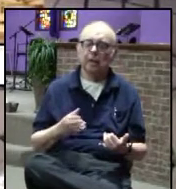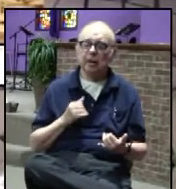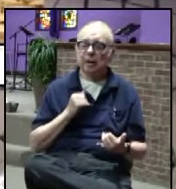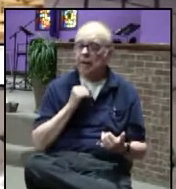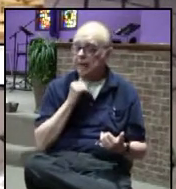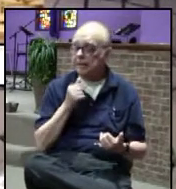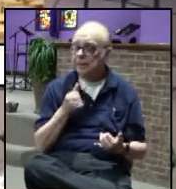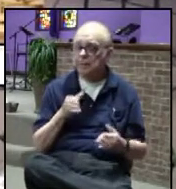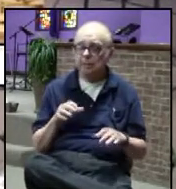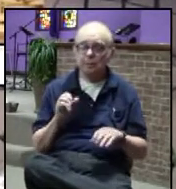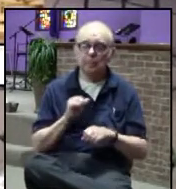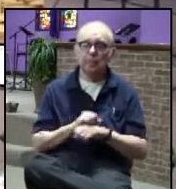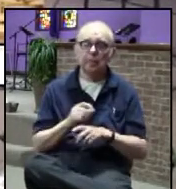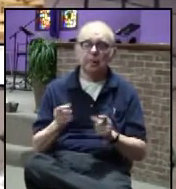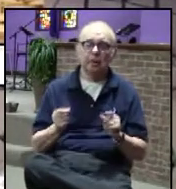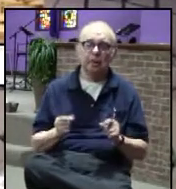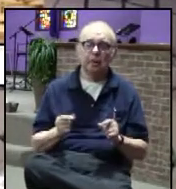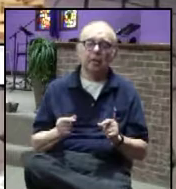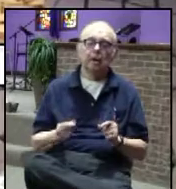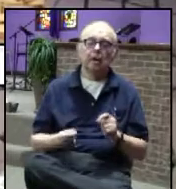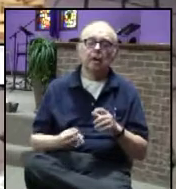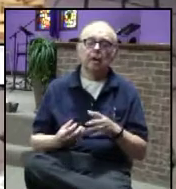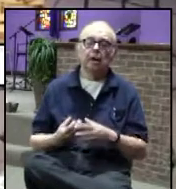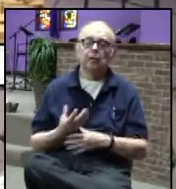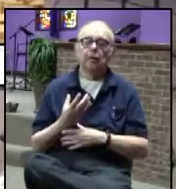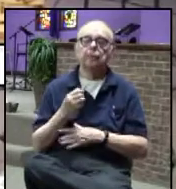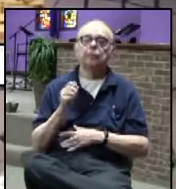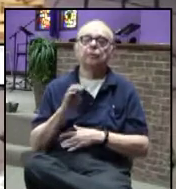anymore. It grows weeds.